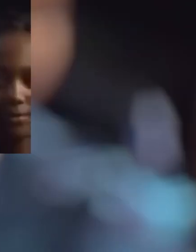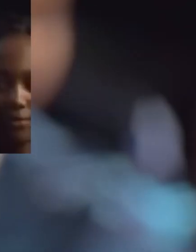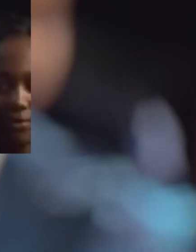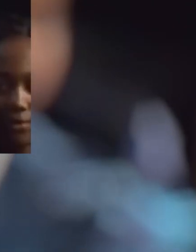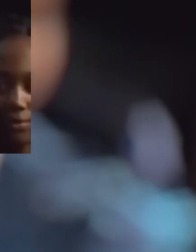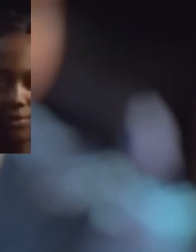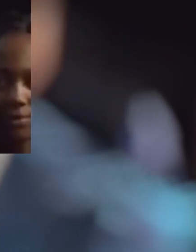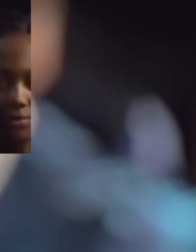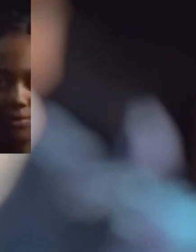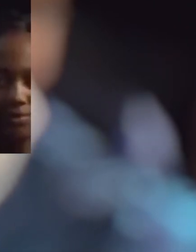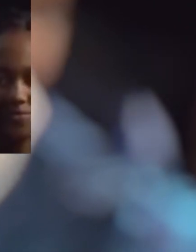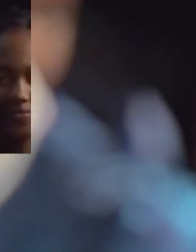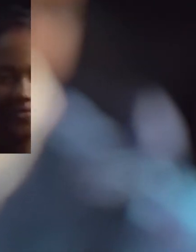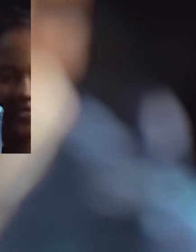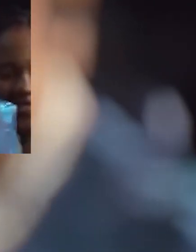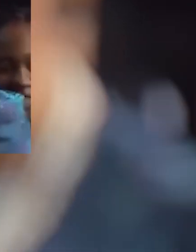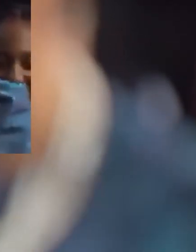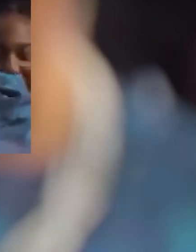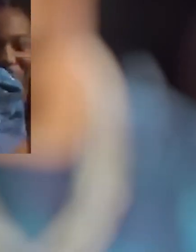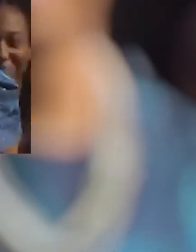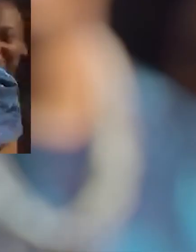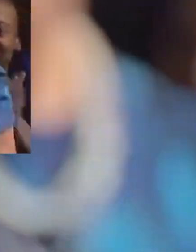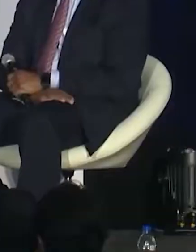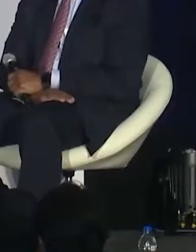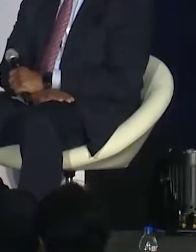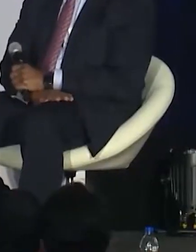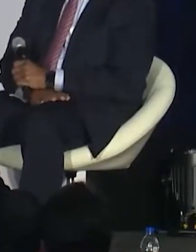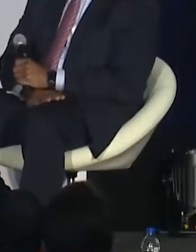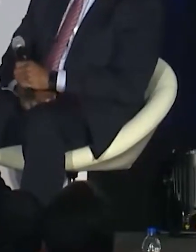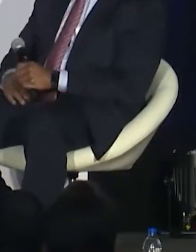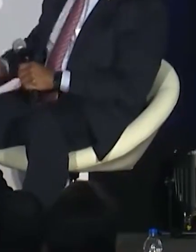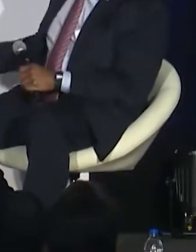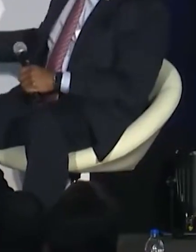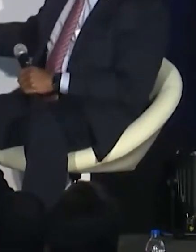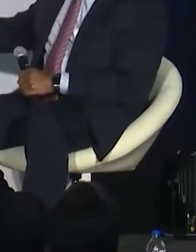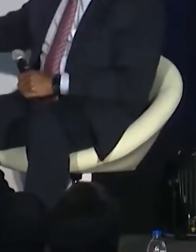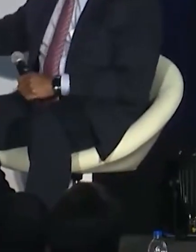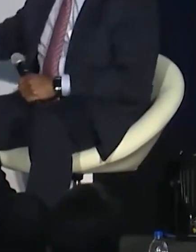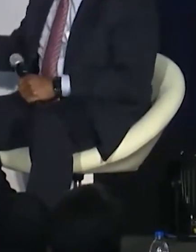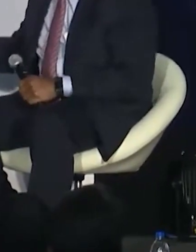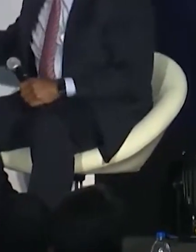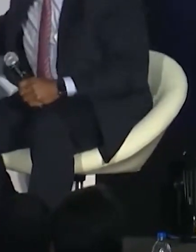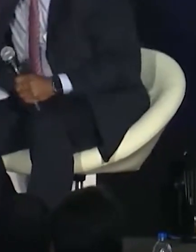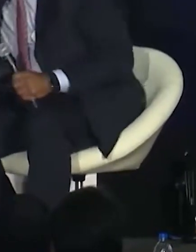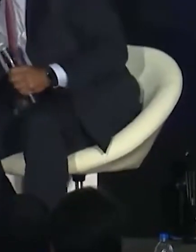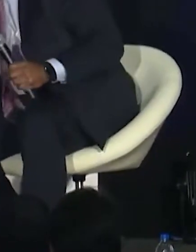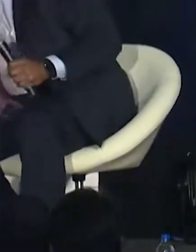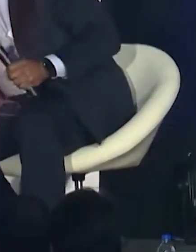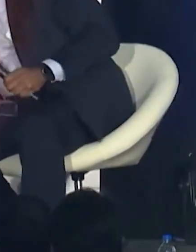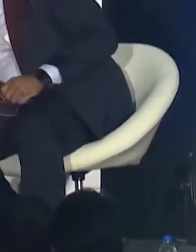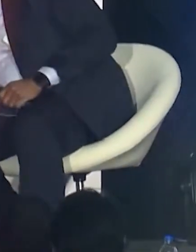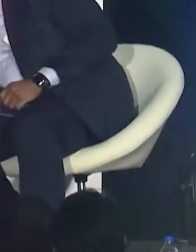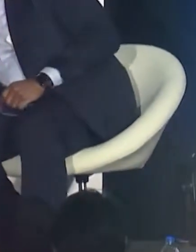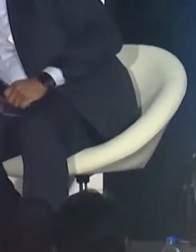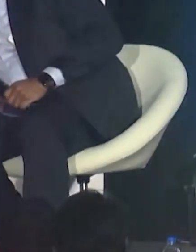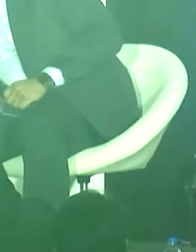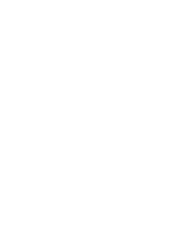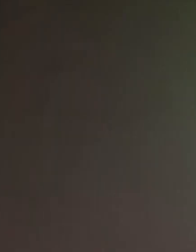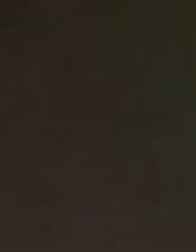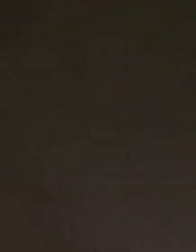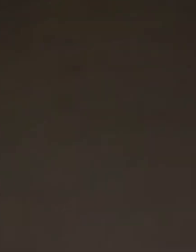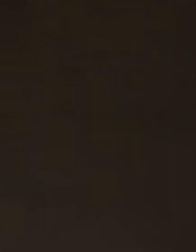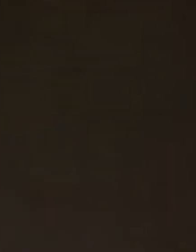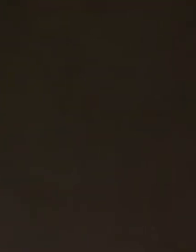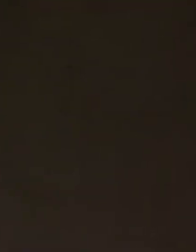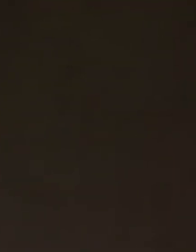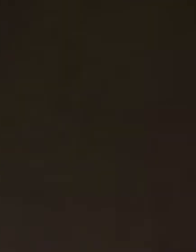saw an obligation. And from that obligation, DMPED March Madness was born. When we think about March Madness, we